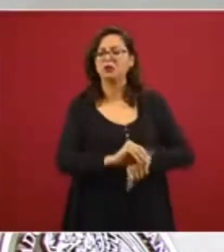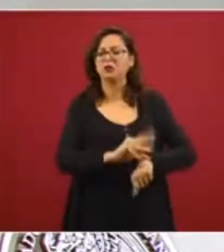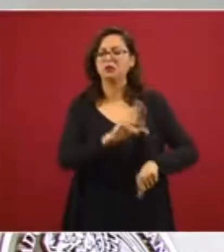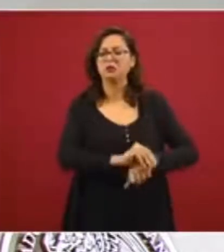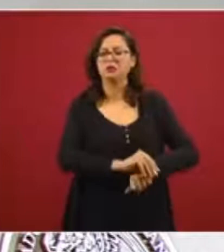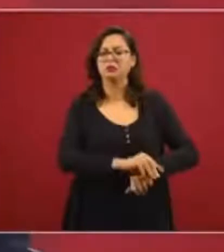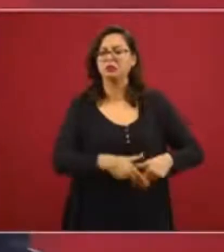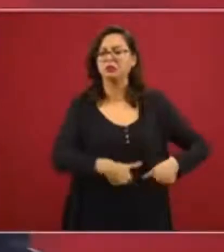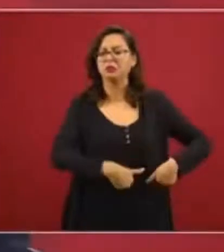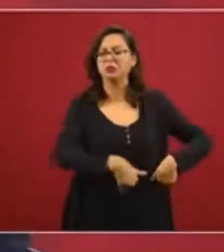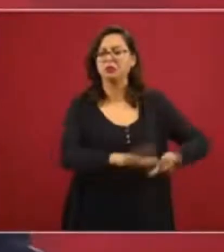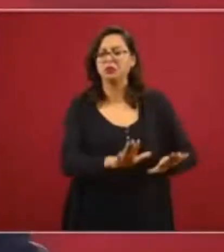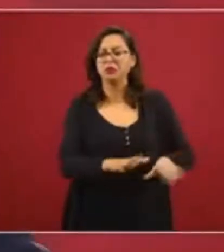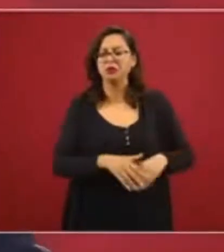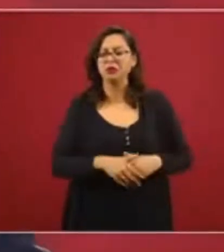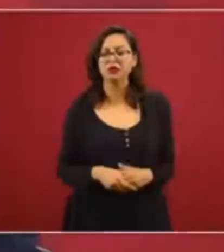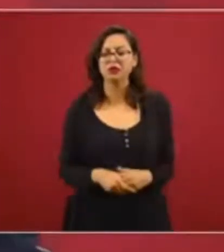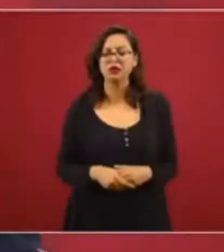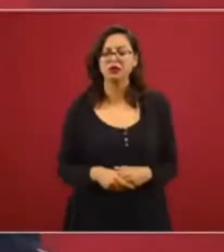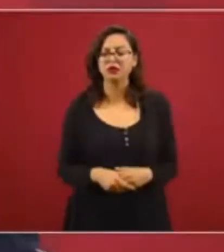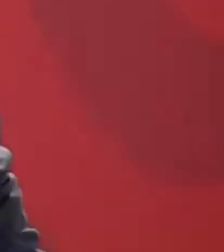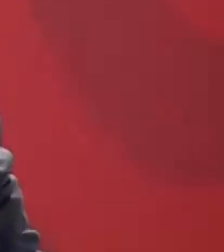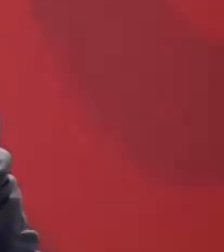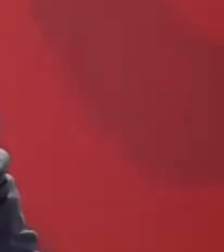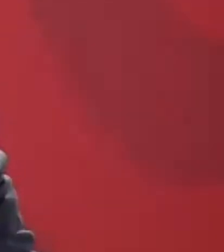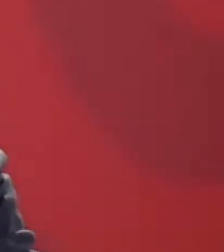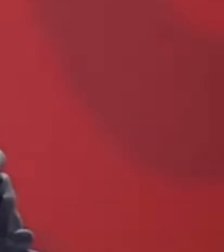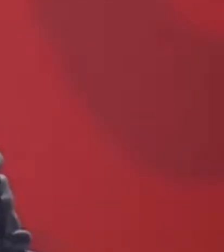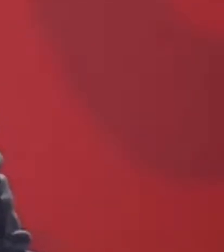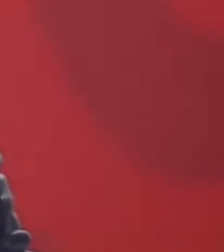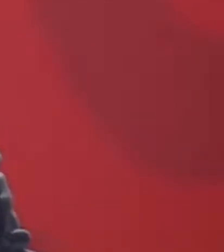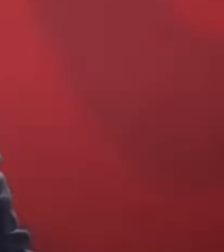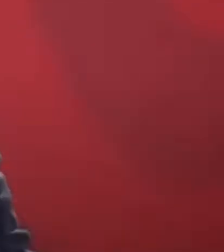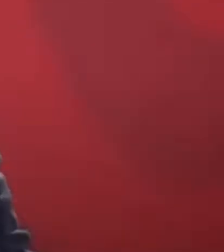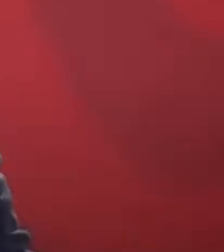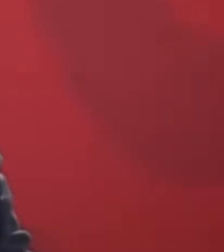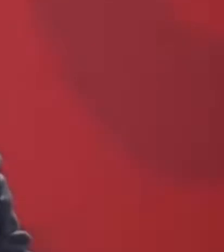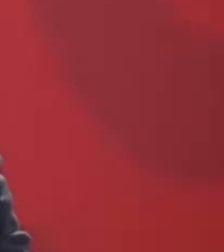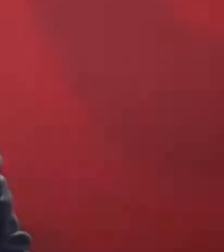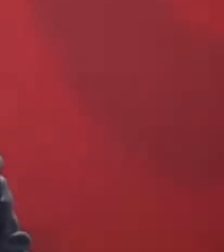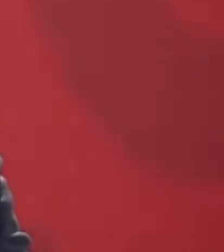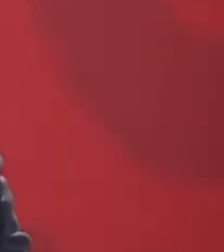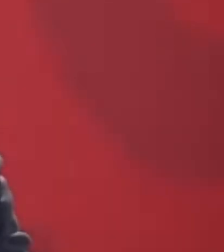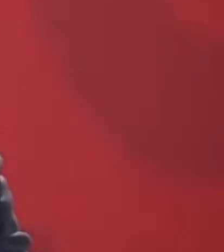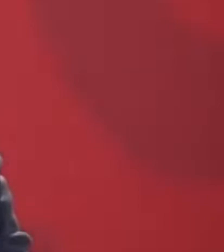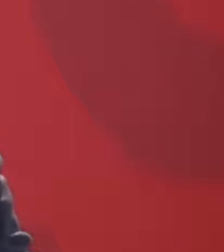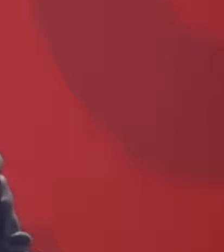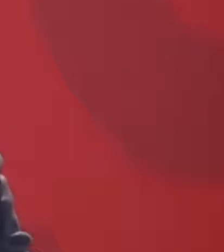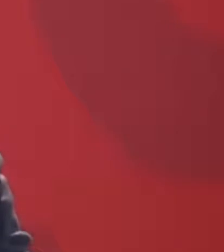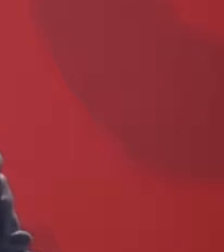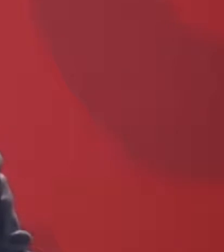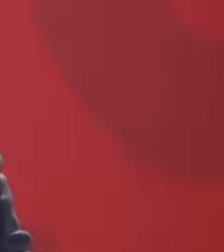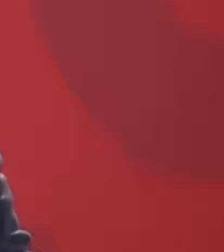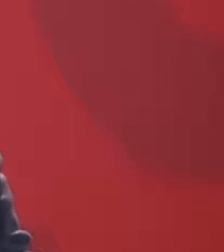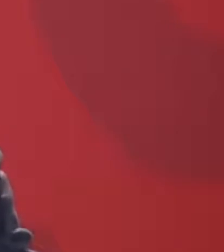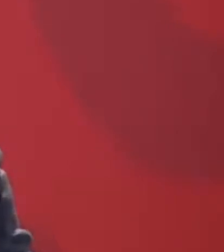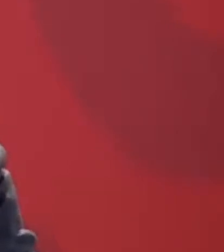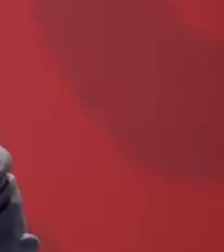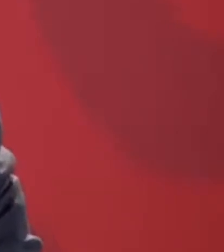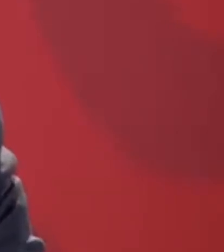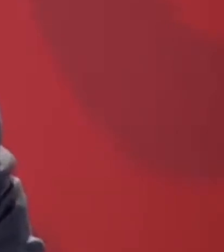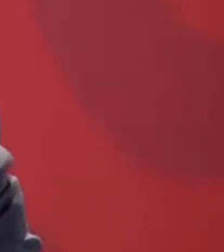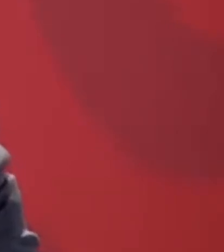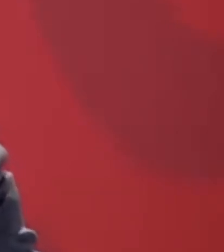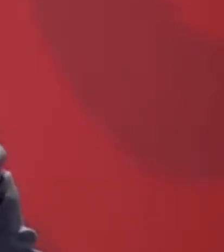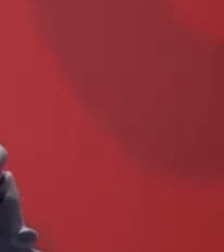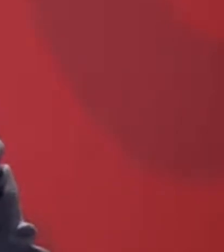over. no estaba ni siquiera en el discurso, It wasn't even discussed in the no official. se